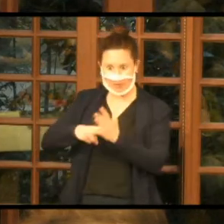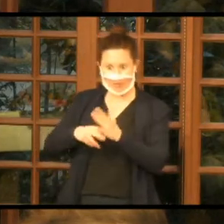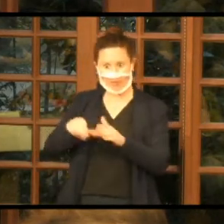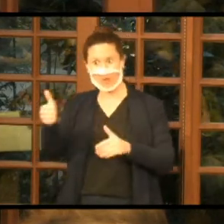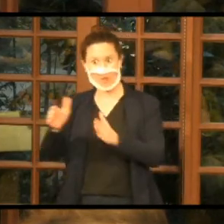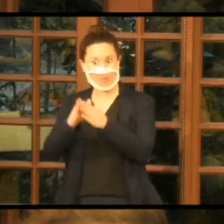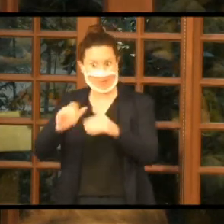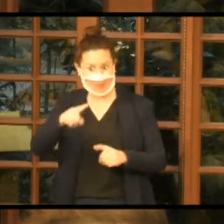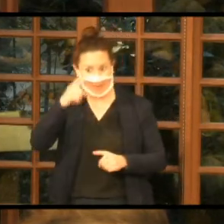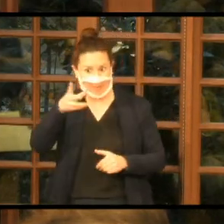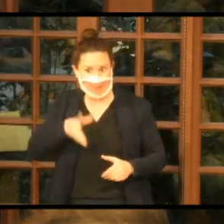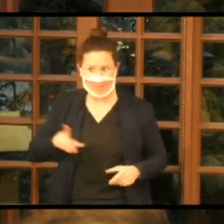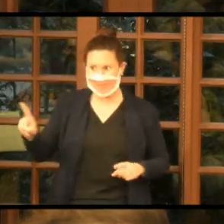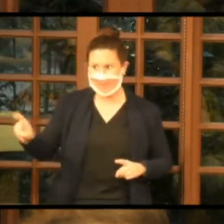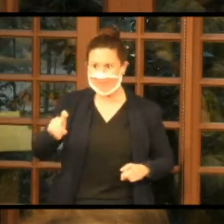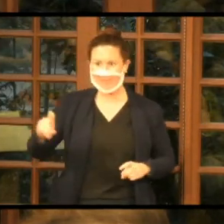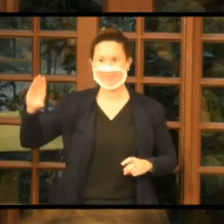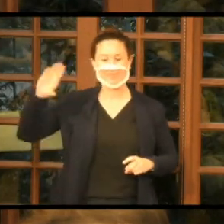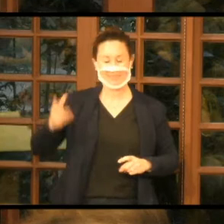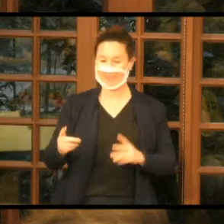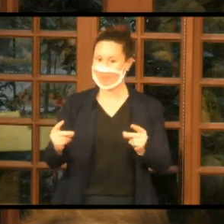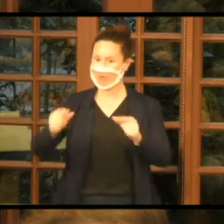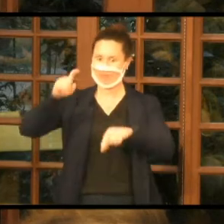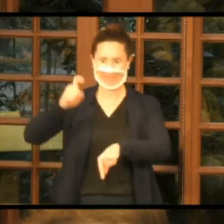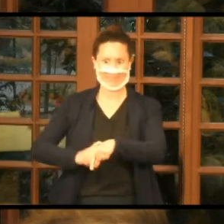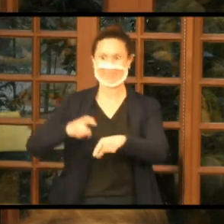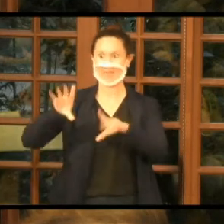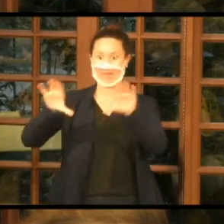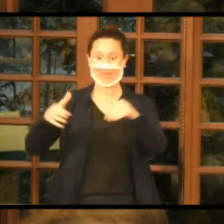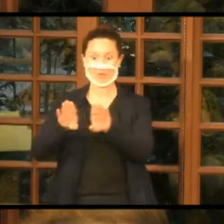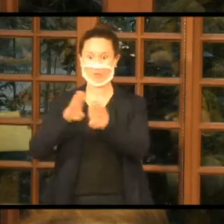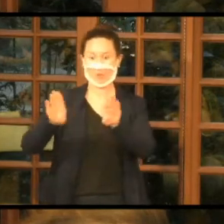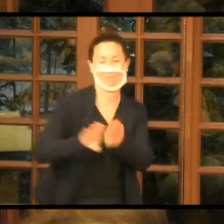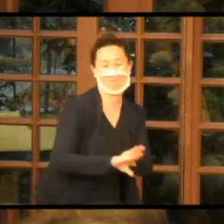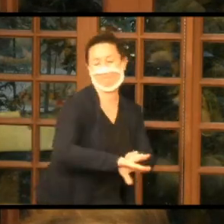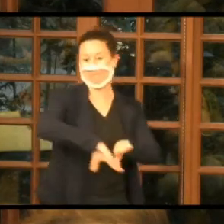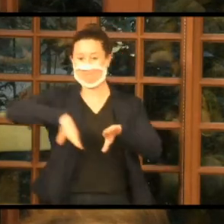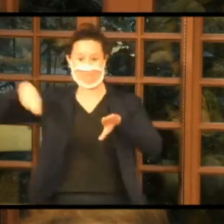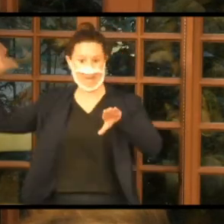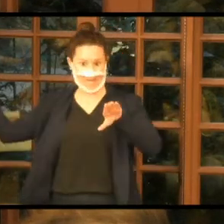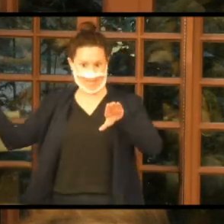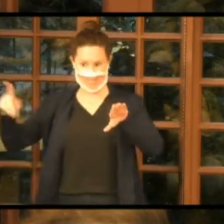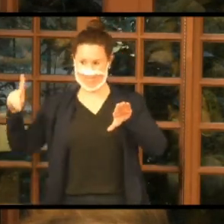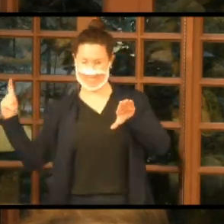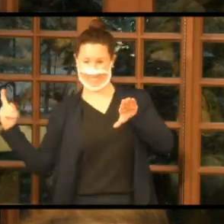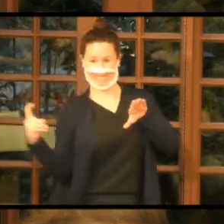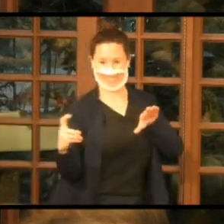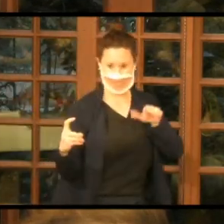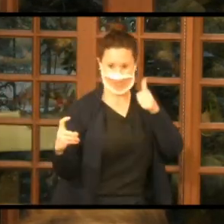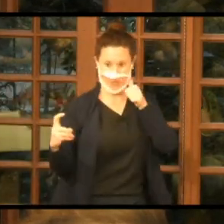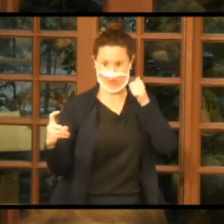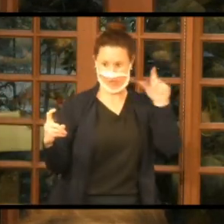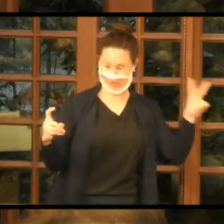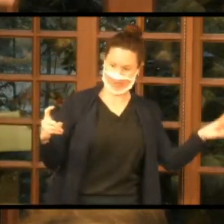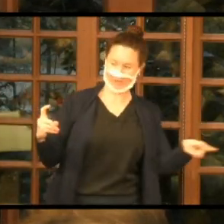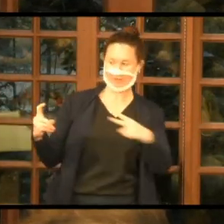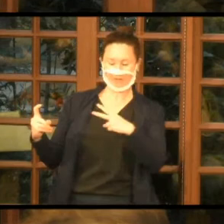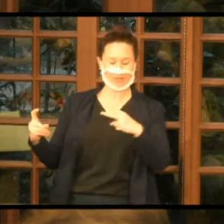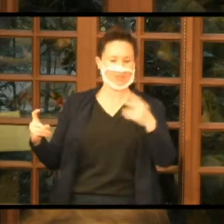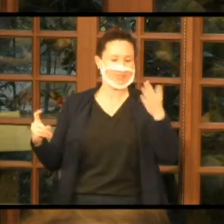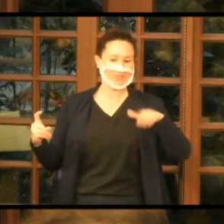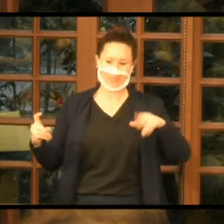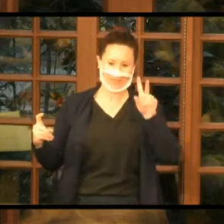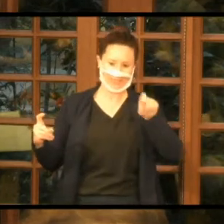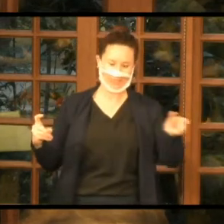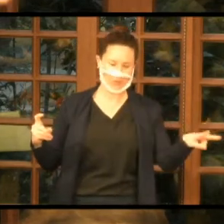women? As if on cue, the classroom door burst open. The arriving girl was, Lizelle could see without even turning her